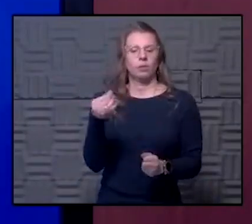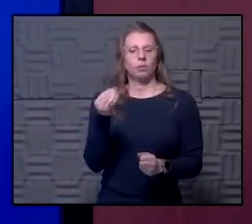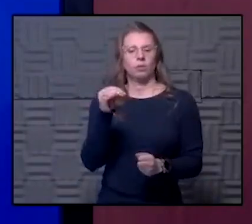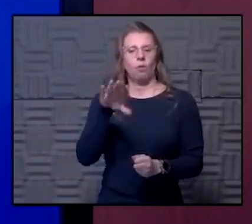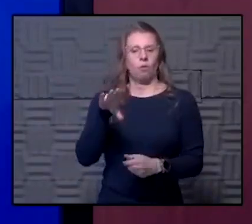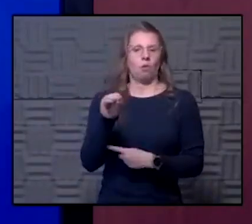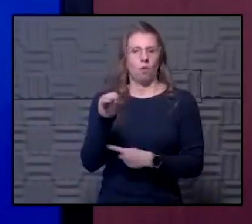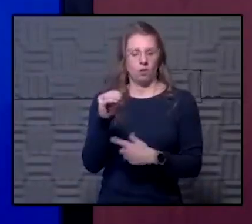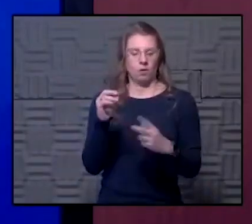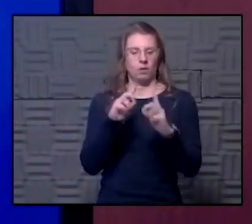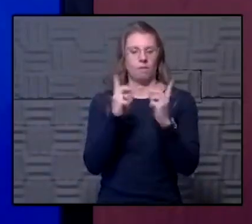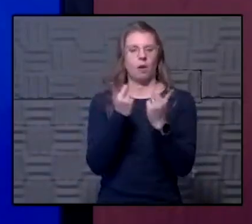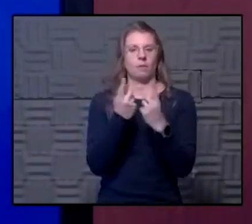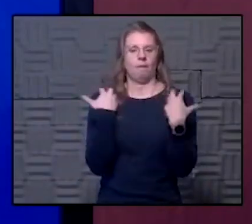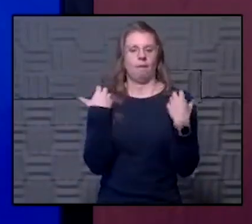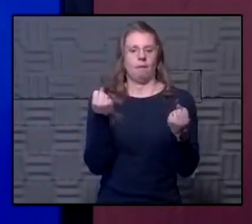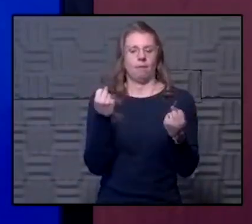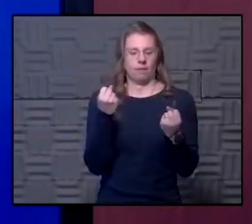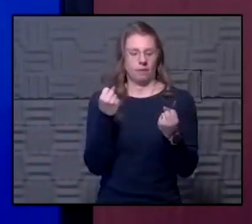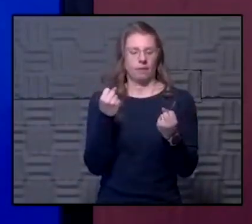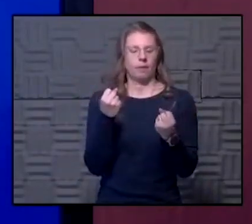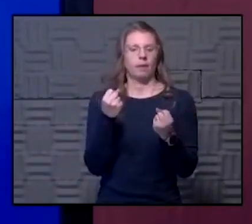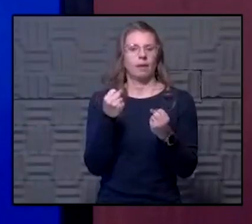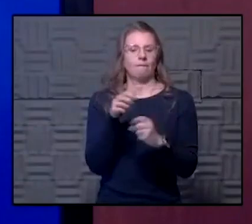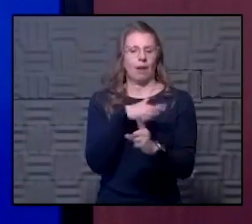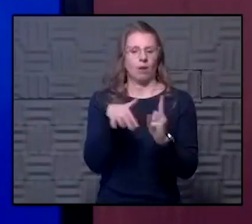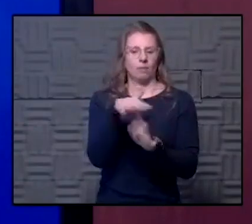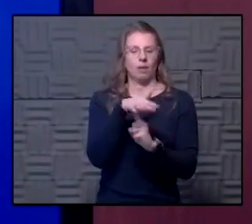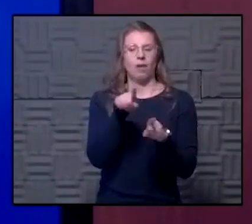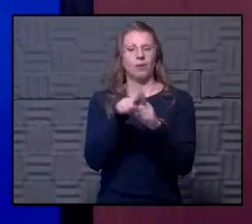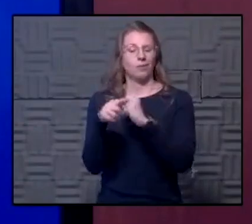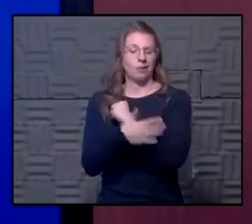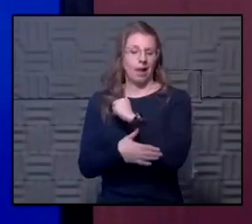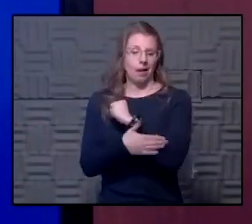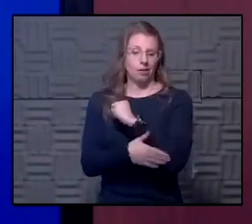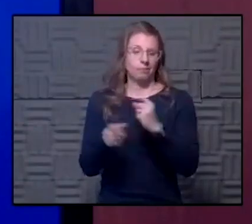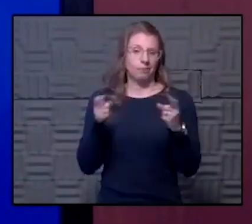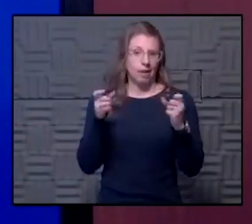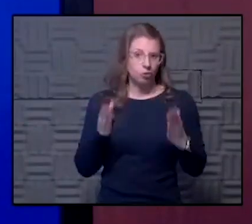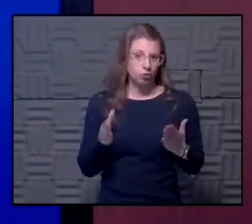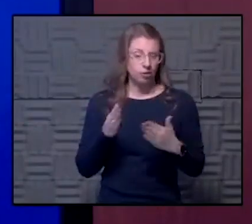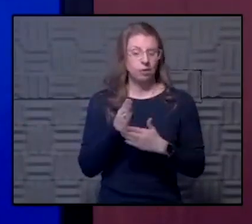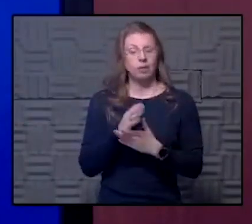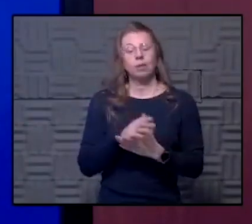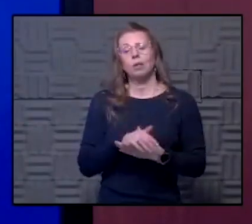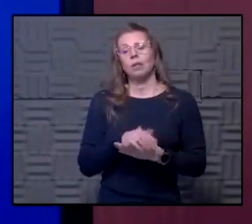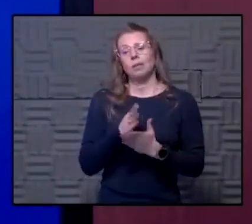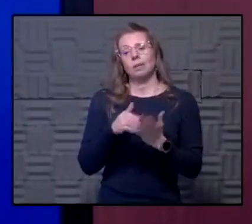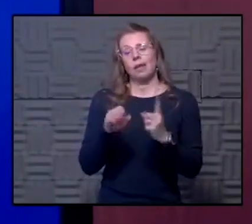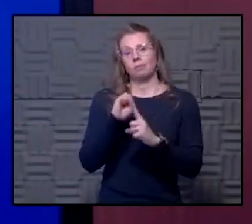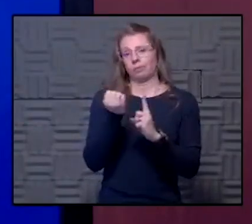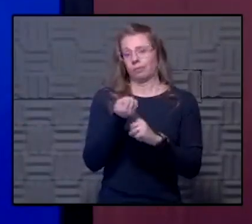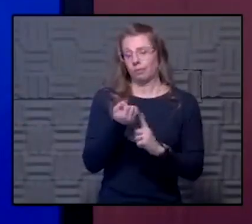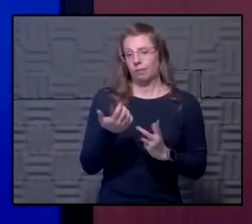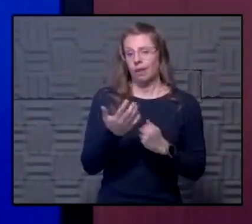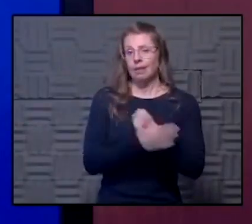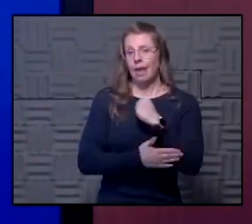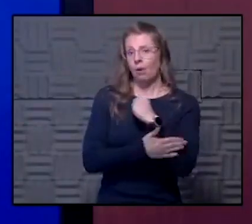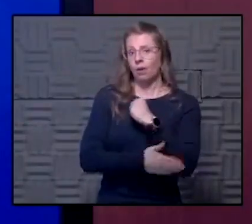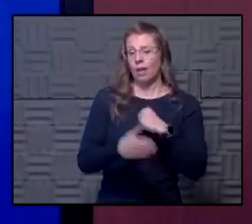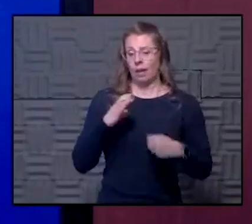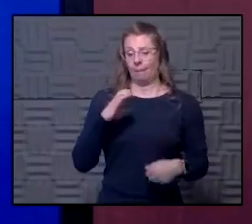County Department of Health and Environment, as well as the county managers, and in some circumstances or on some weeks, members of the county commission.